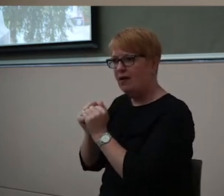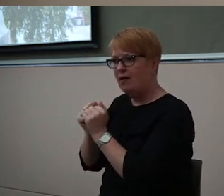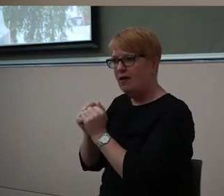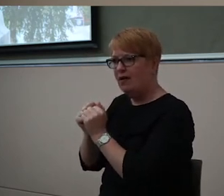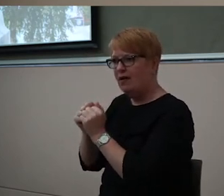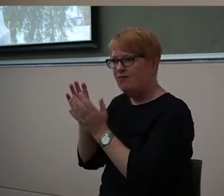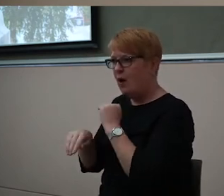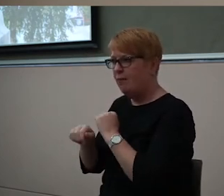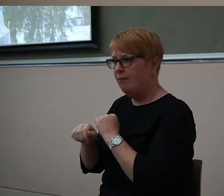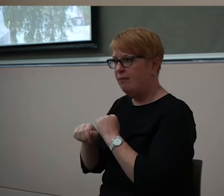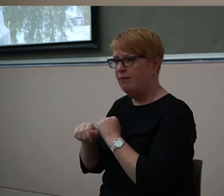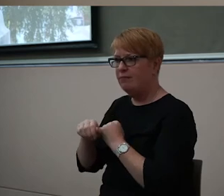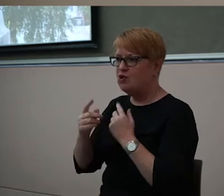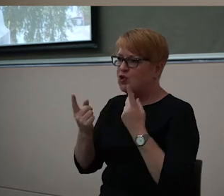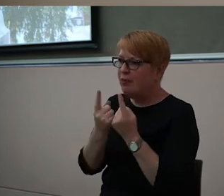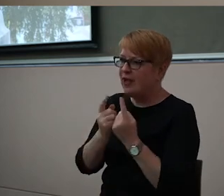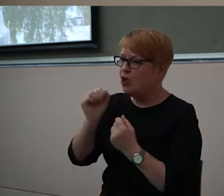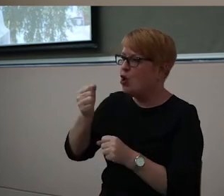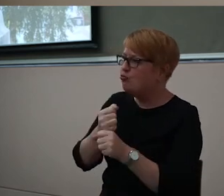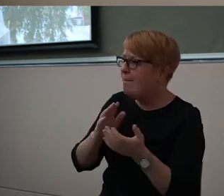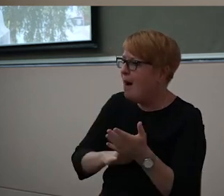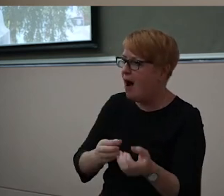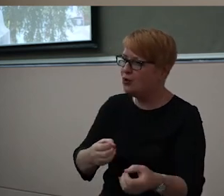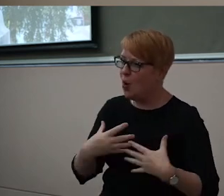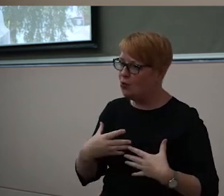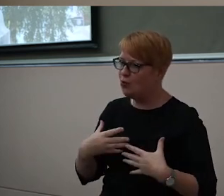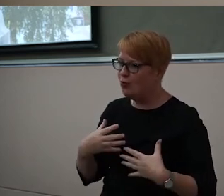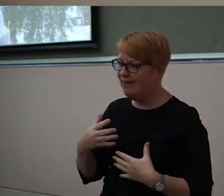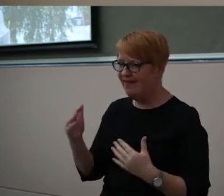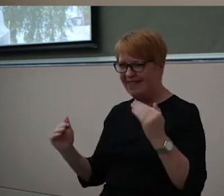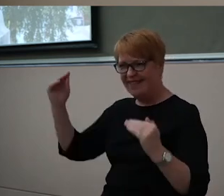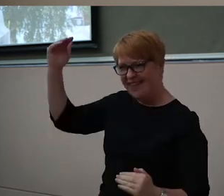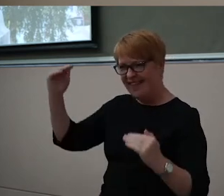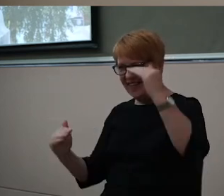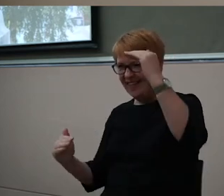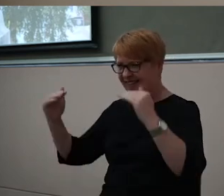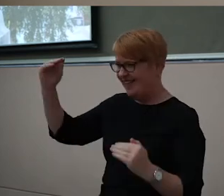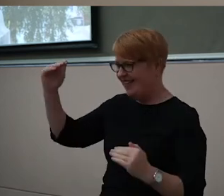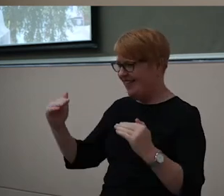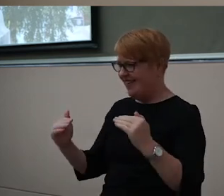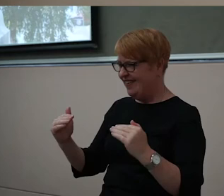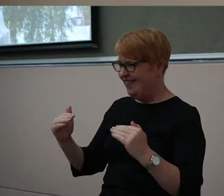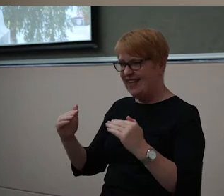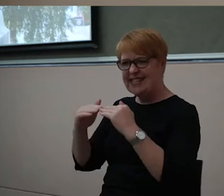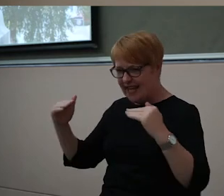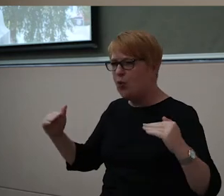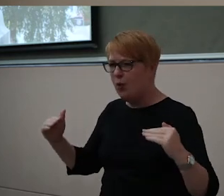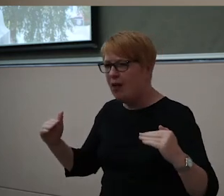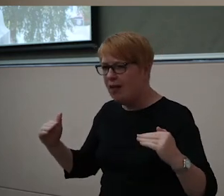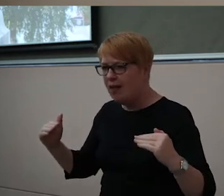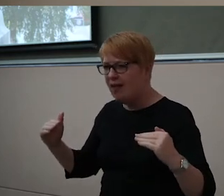of like a diasporic community where there's so many silences, like there's something that I